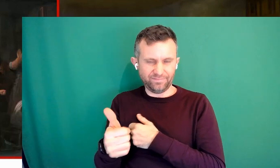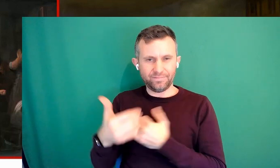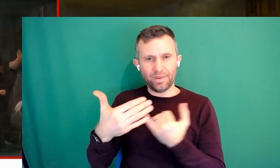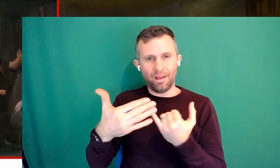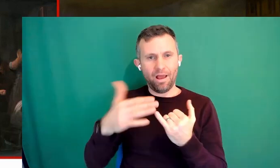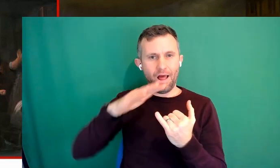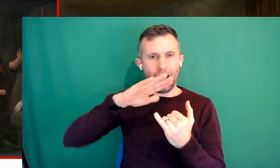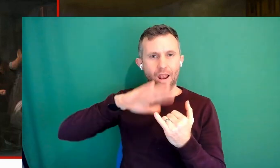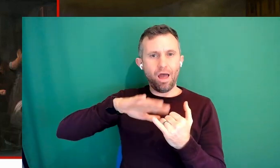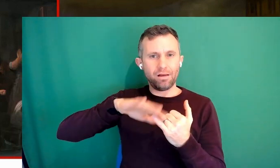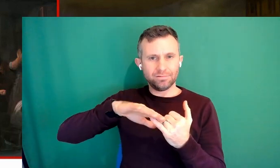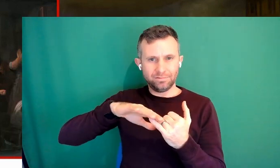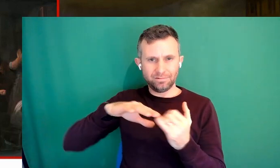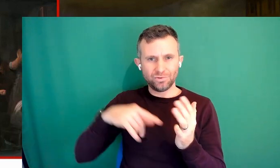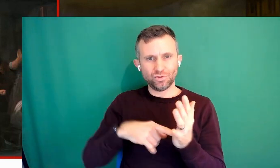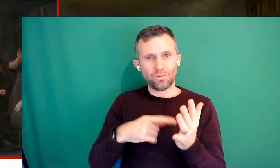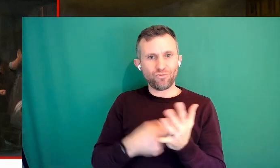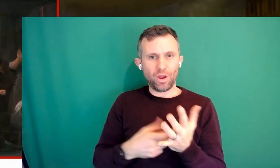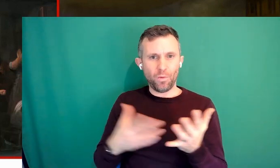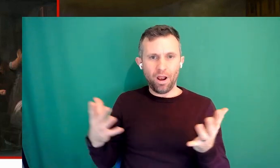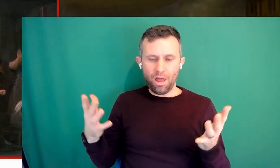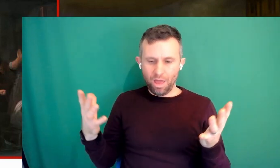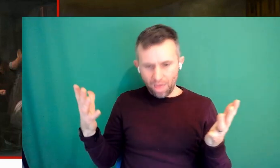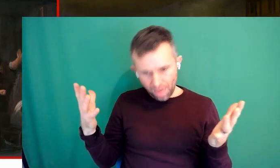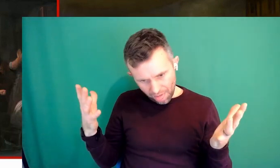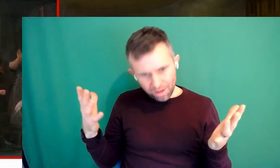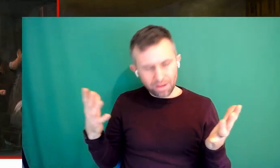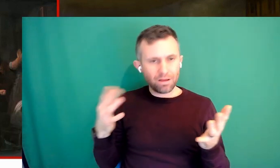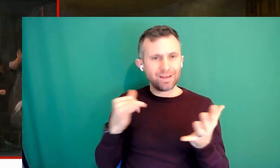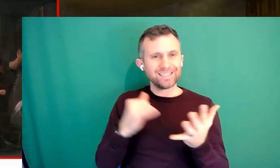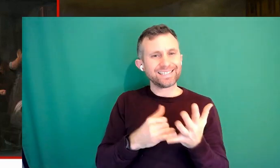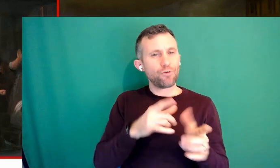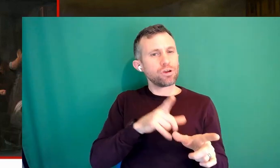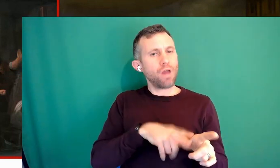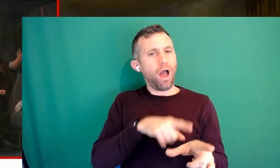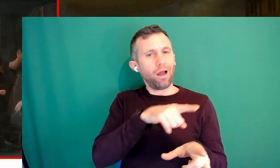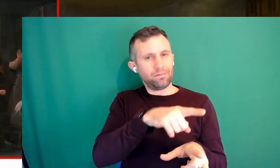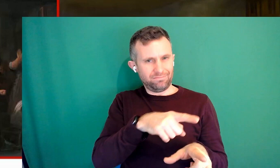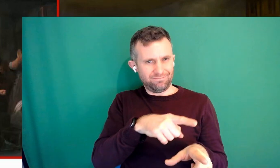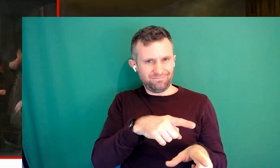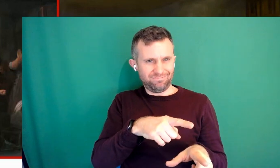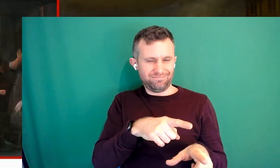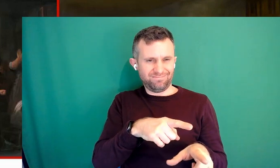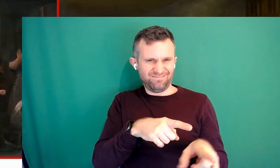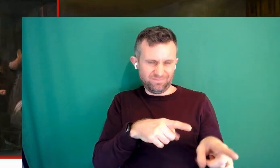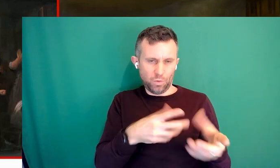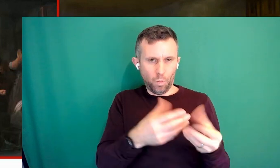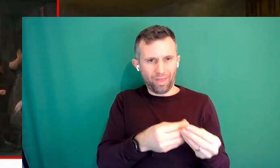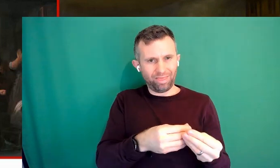but about many young men who made poor choices with their money.